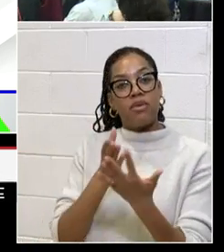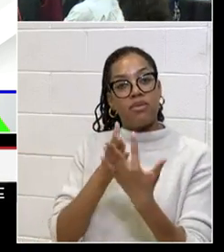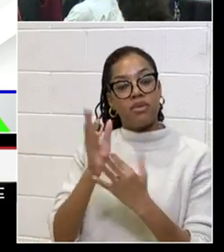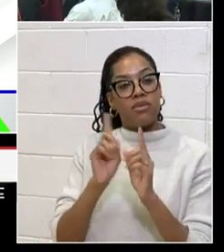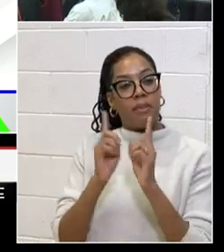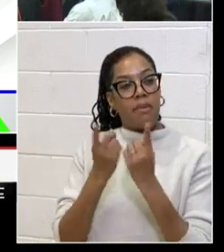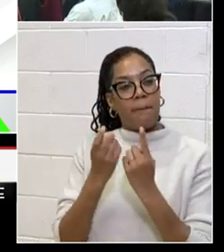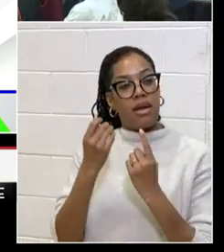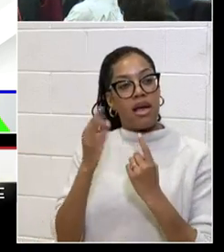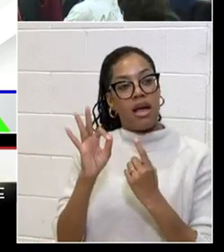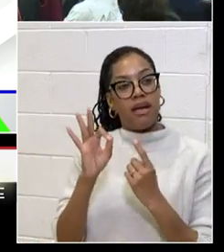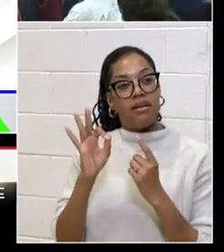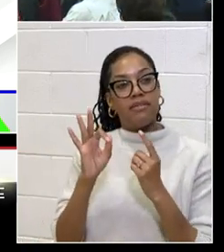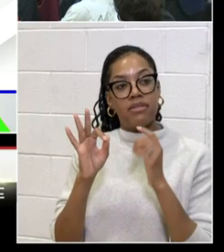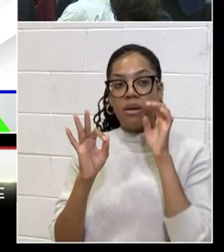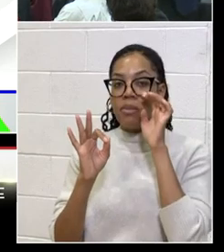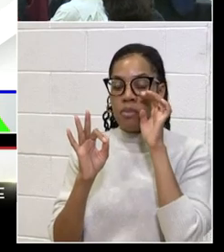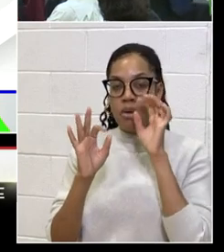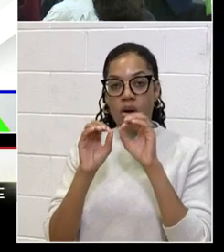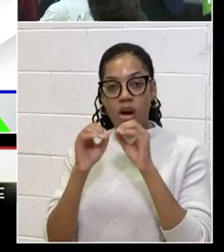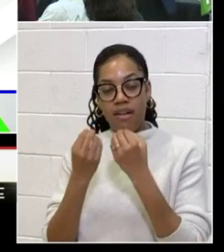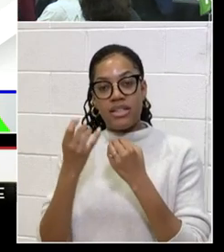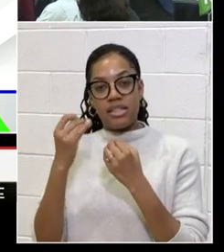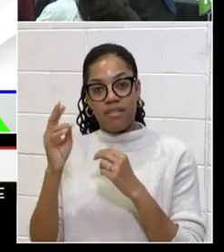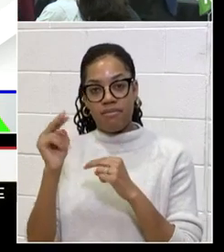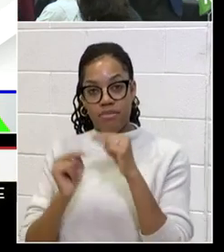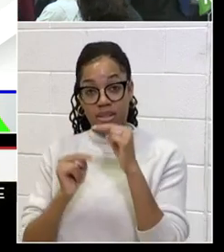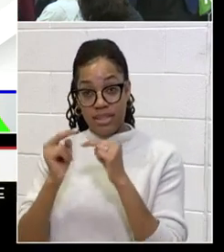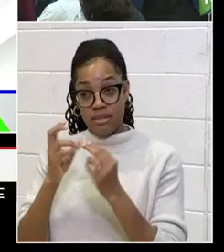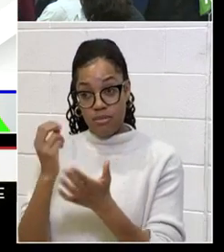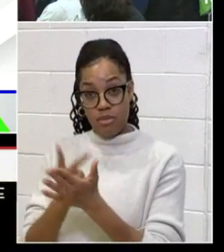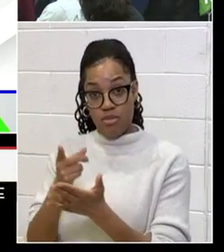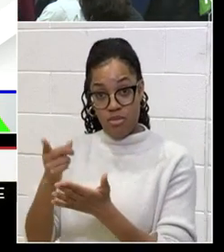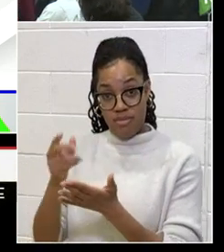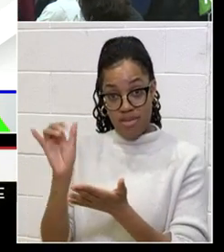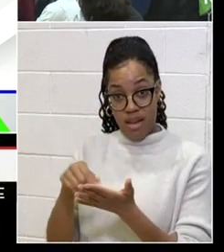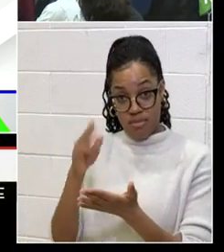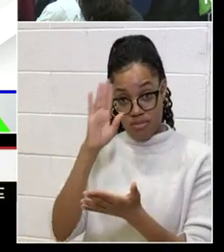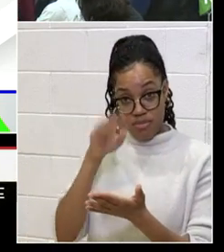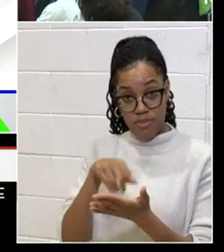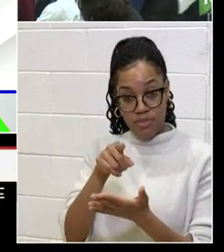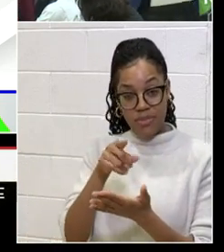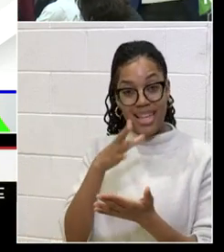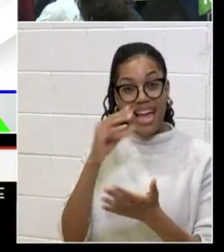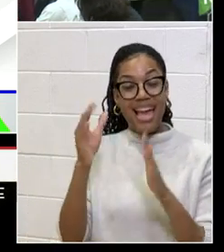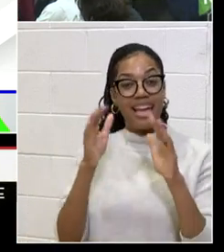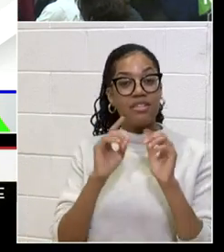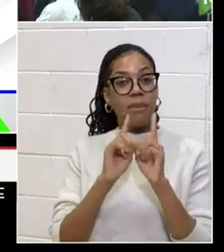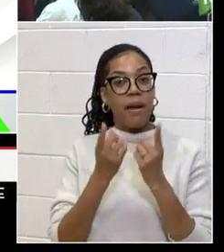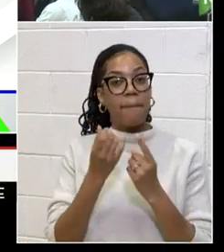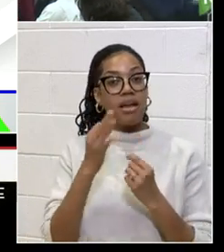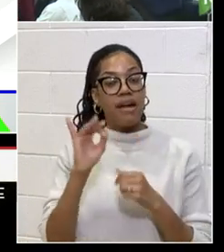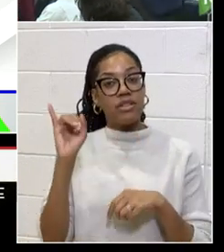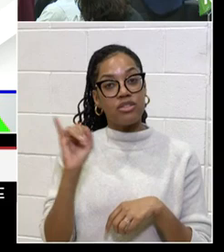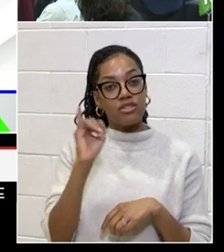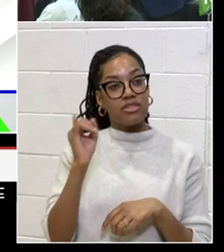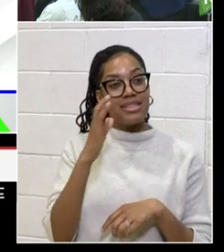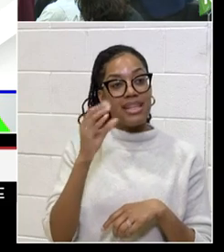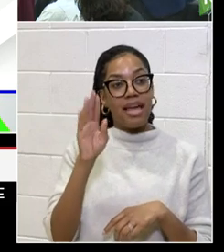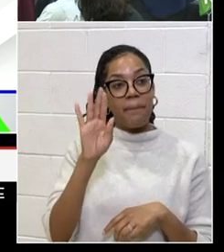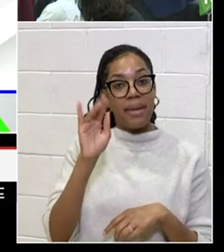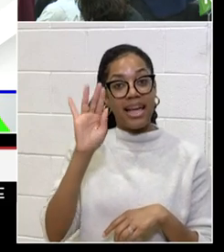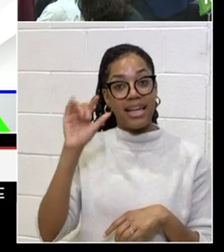and to make sure that that building is safe? And additionally, the Department of Insurance and Banking ensures that our